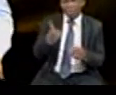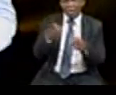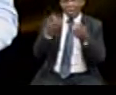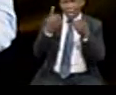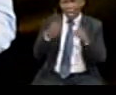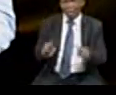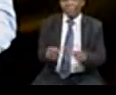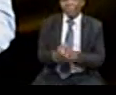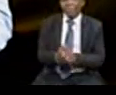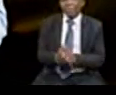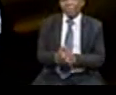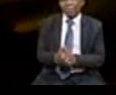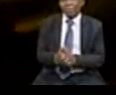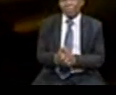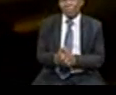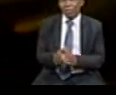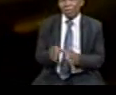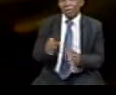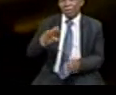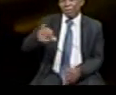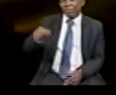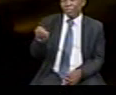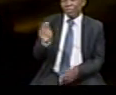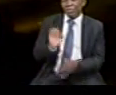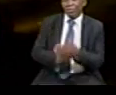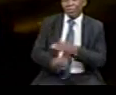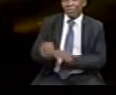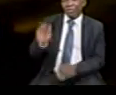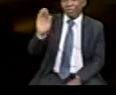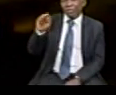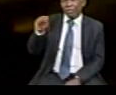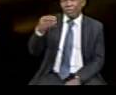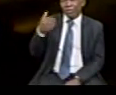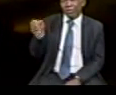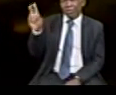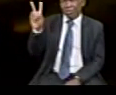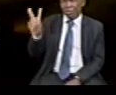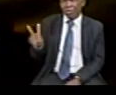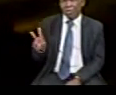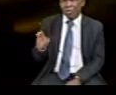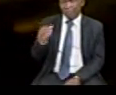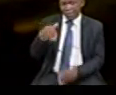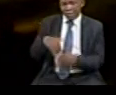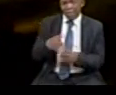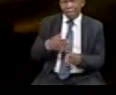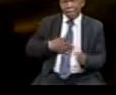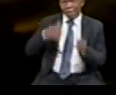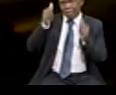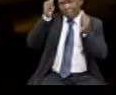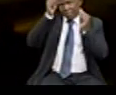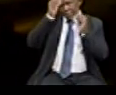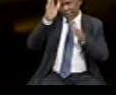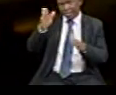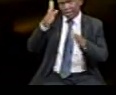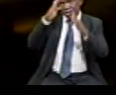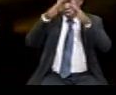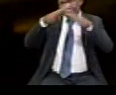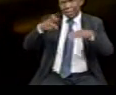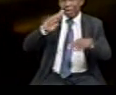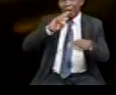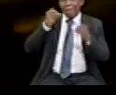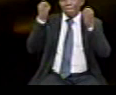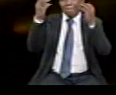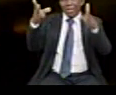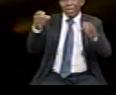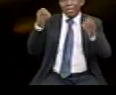pass. Verse 2 of John chapter 14 again. In my Father's house are many mansions. If it were not so, I would